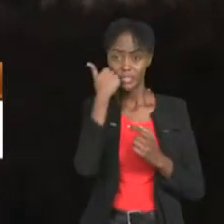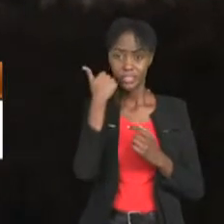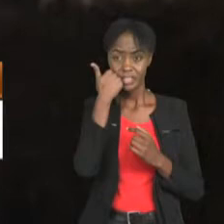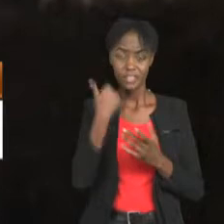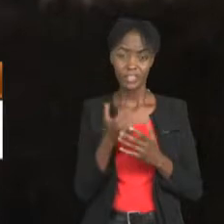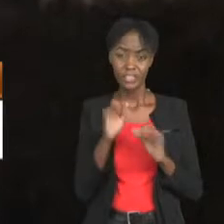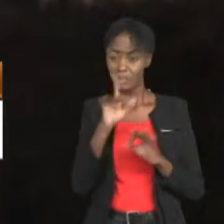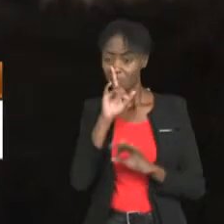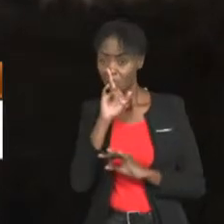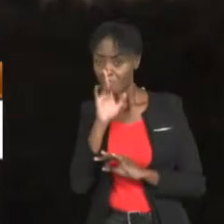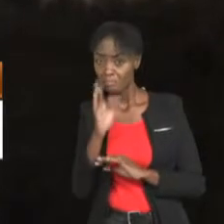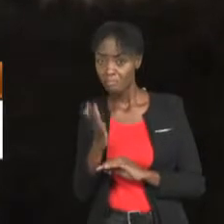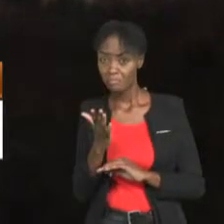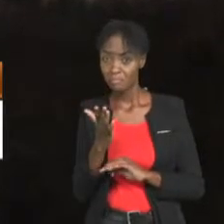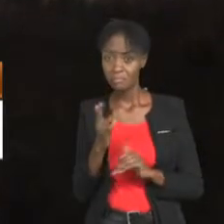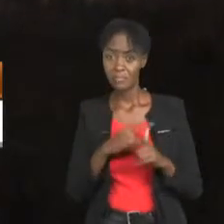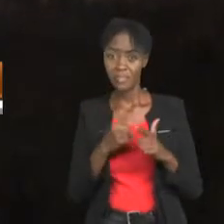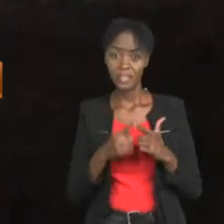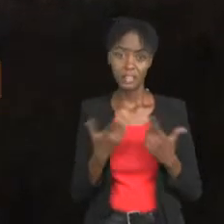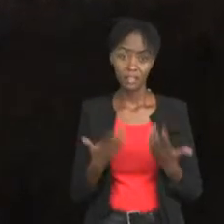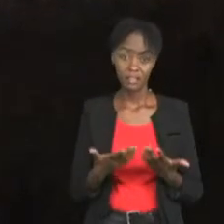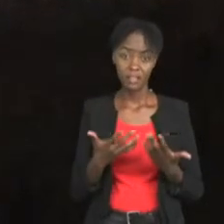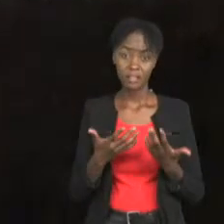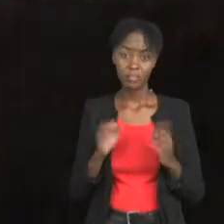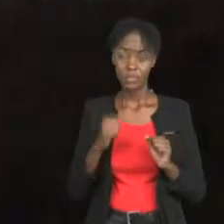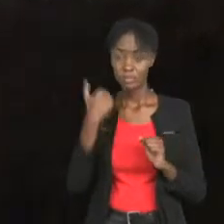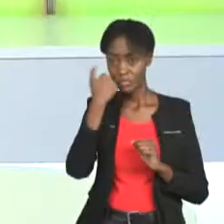talk, you just go.